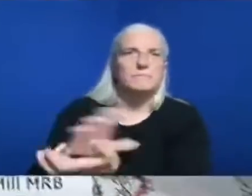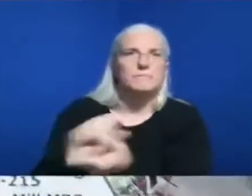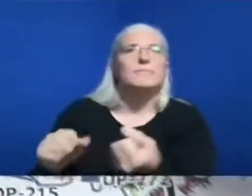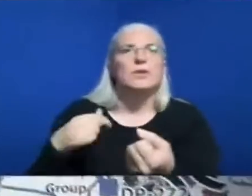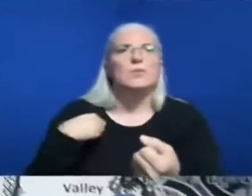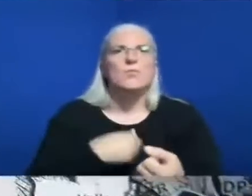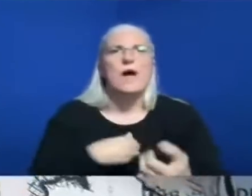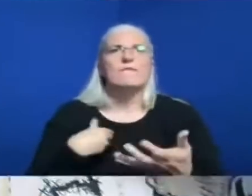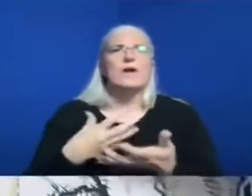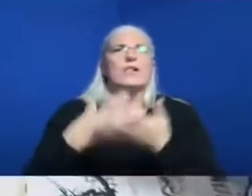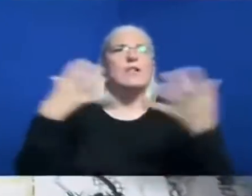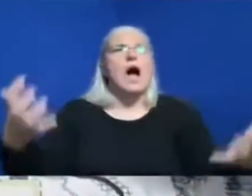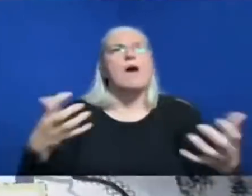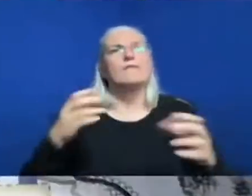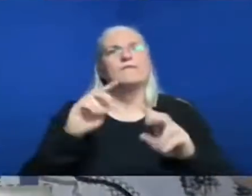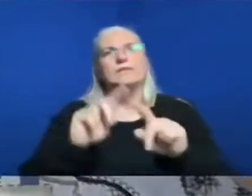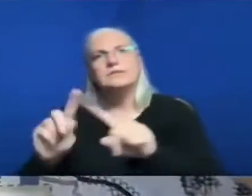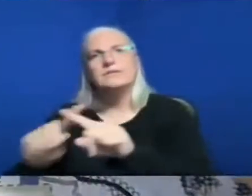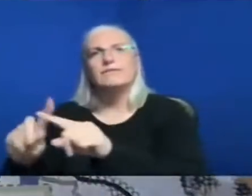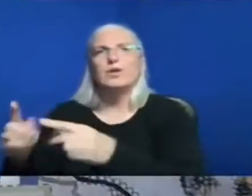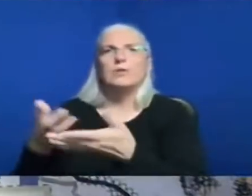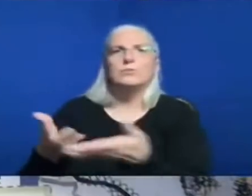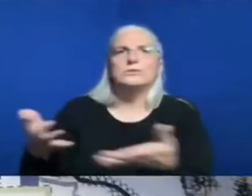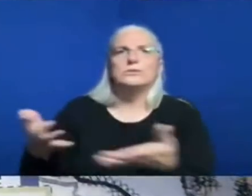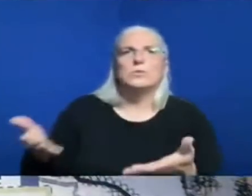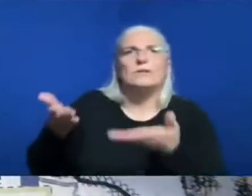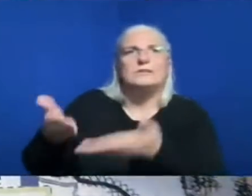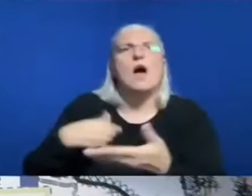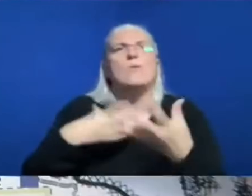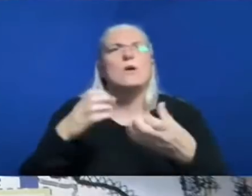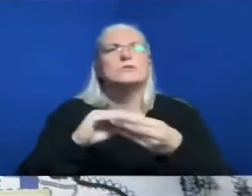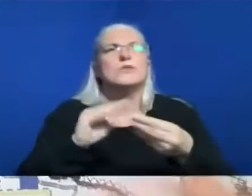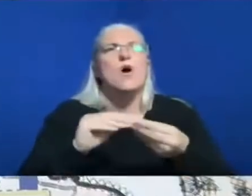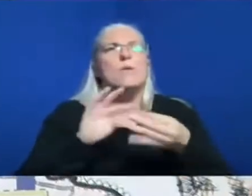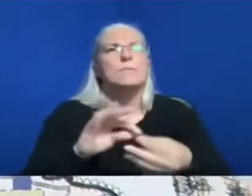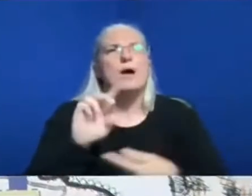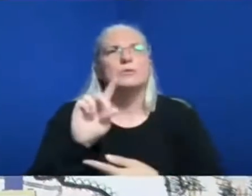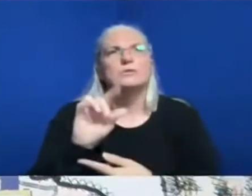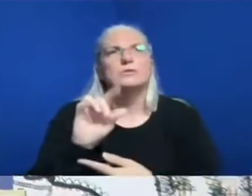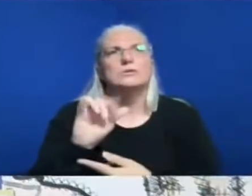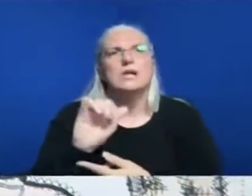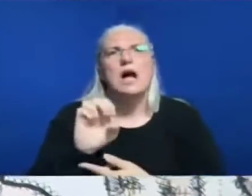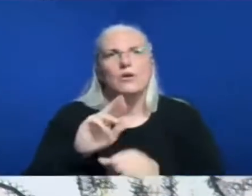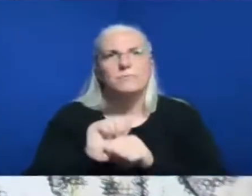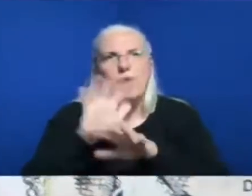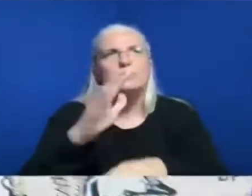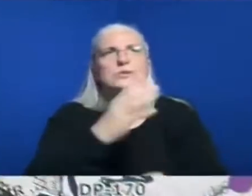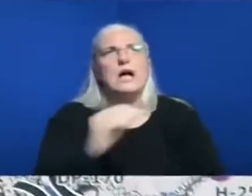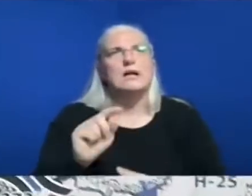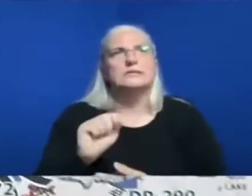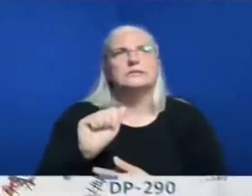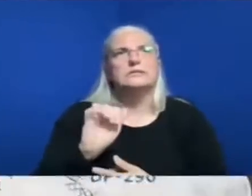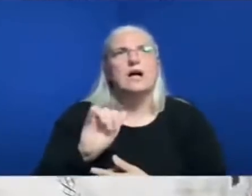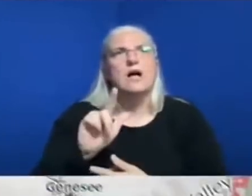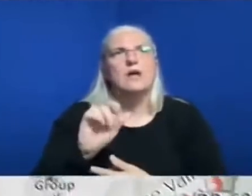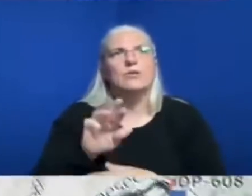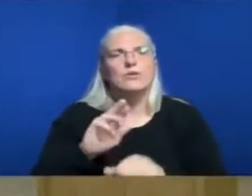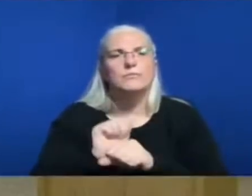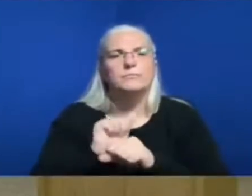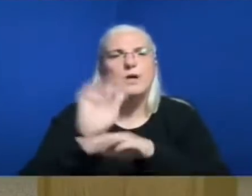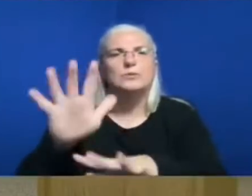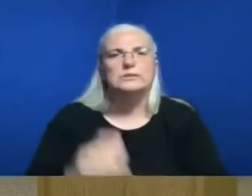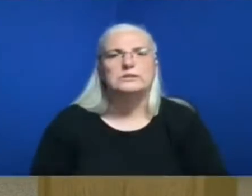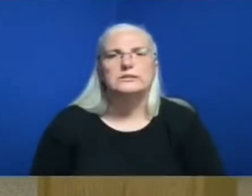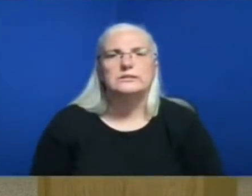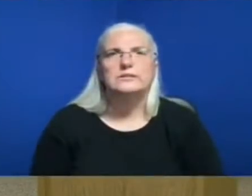Mountain area and the Lake Almanor area. That continues to look good, and I anticipate this going to Blackline. With that, that's an operational update. I'm sure you have a